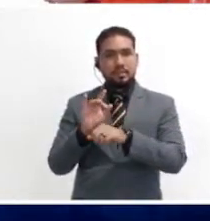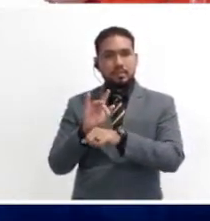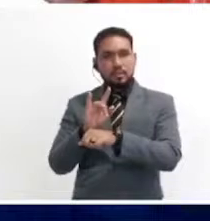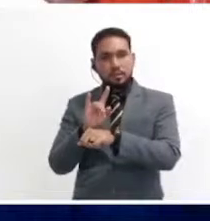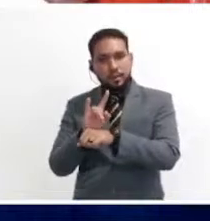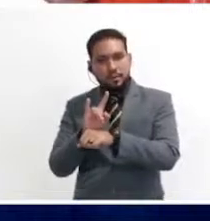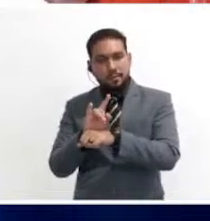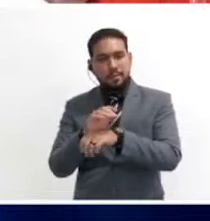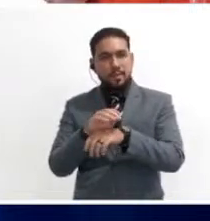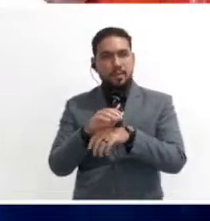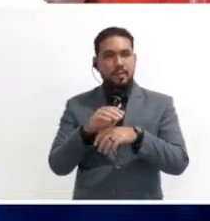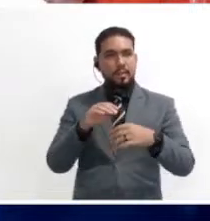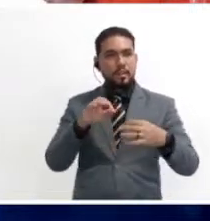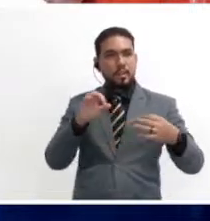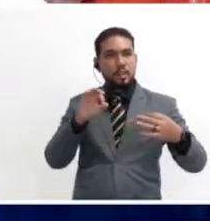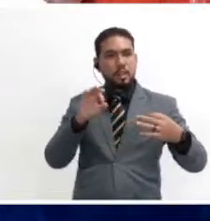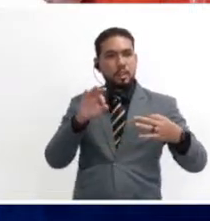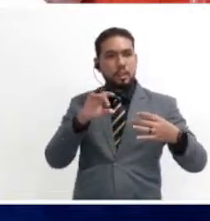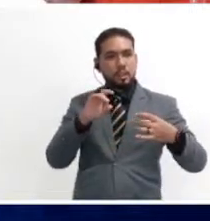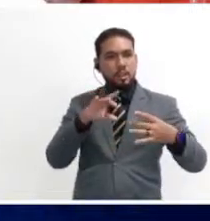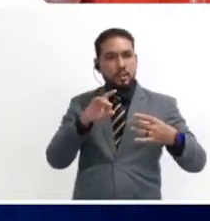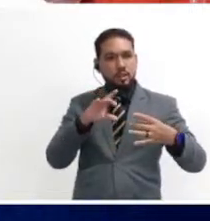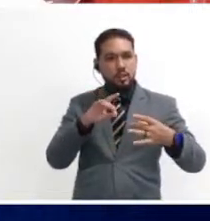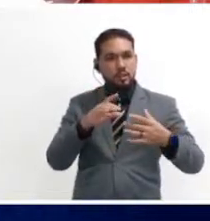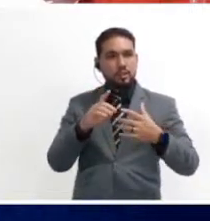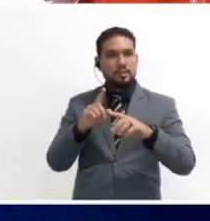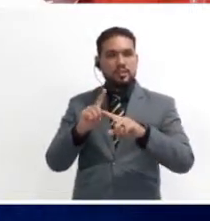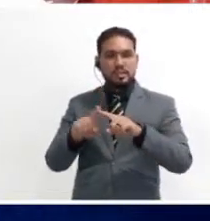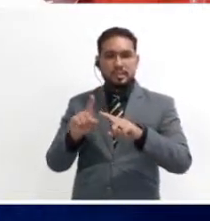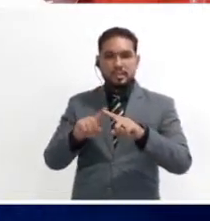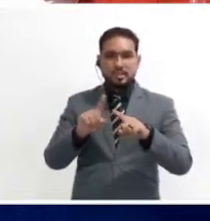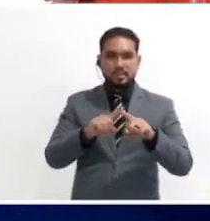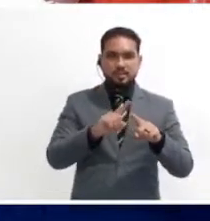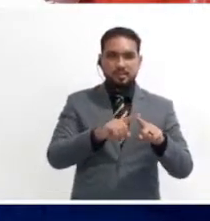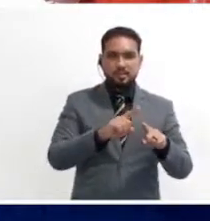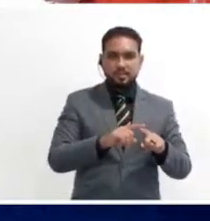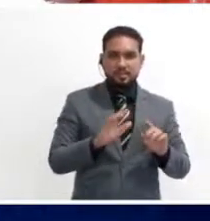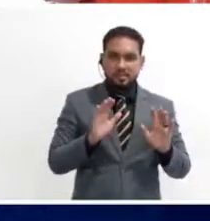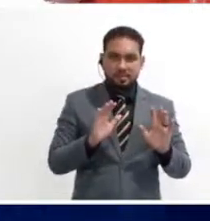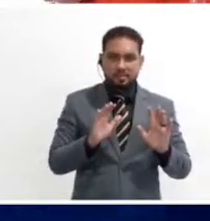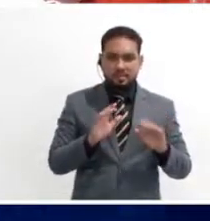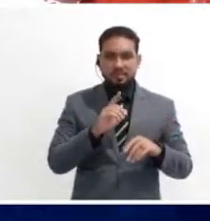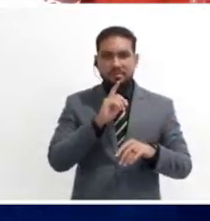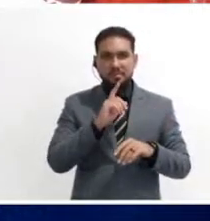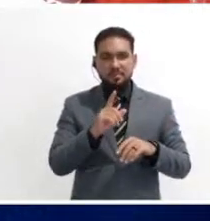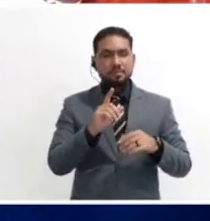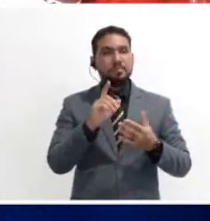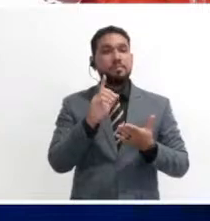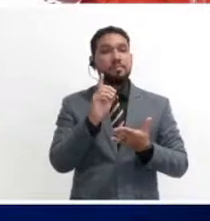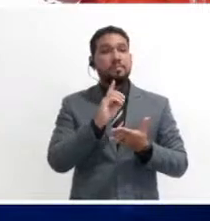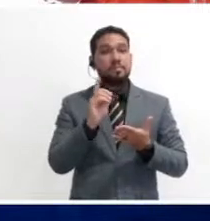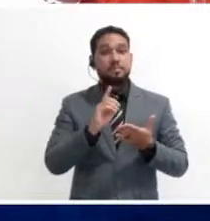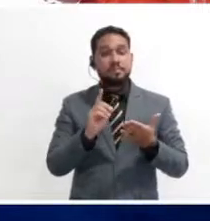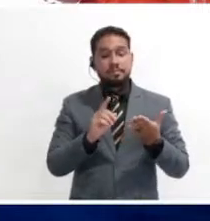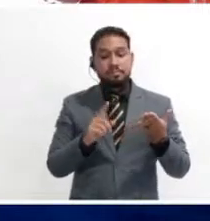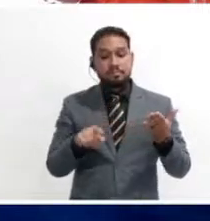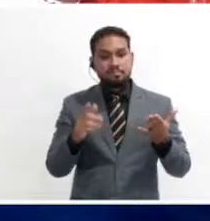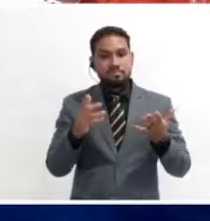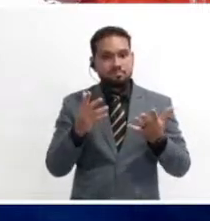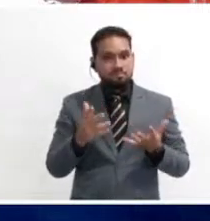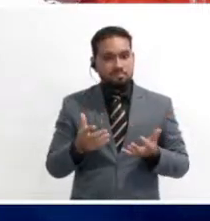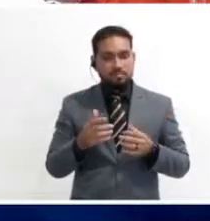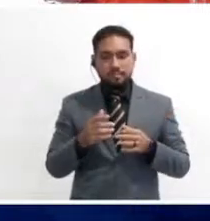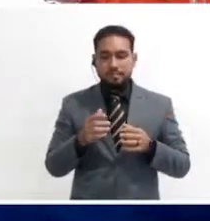And oftentimes the designers want to make sure these components, which are radio frequency